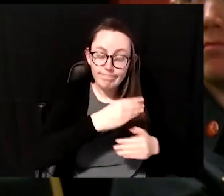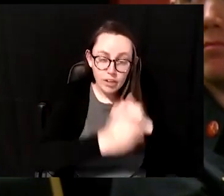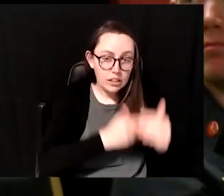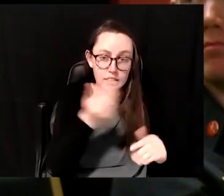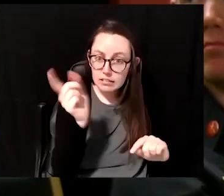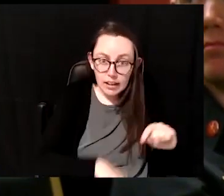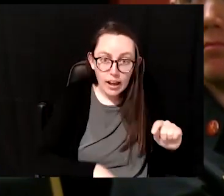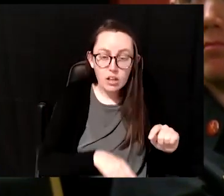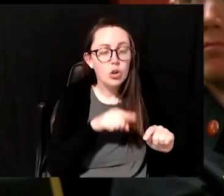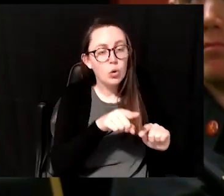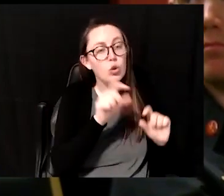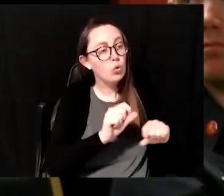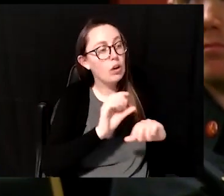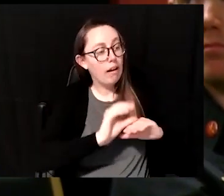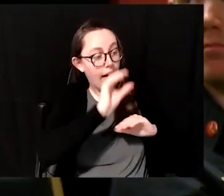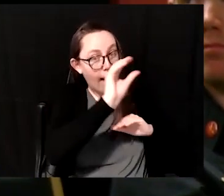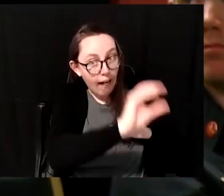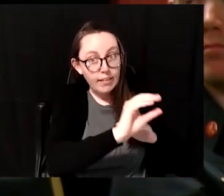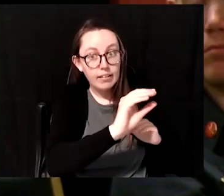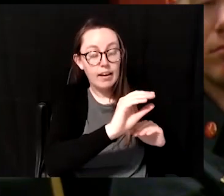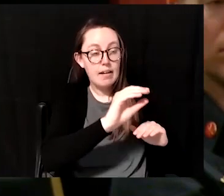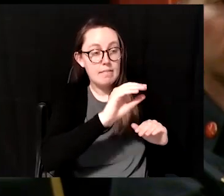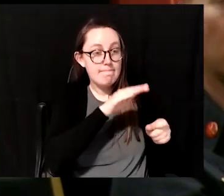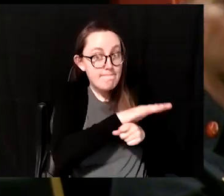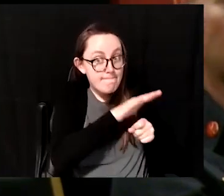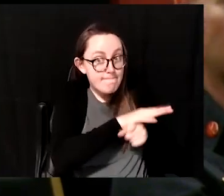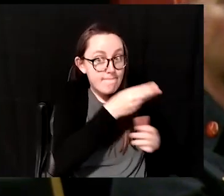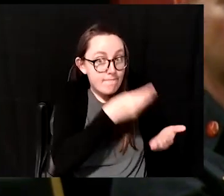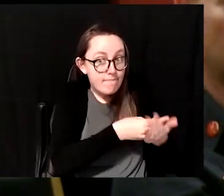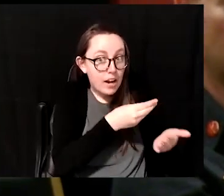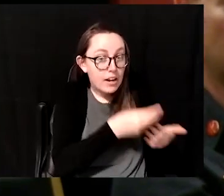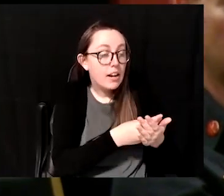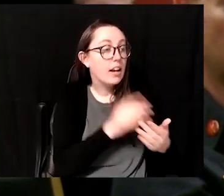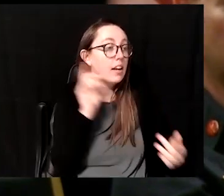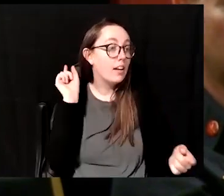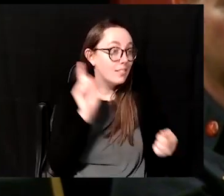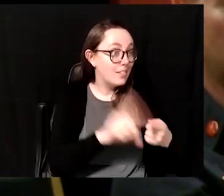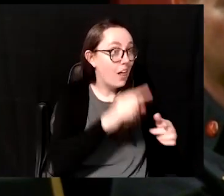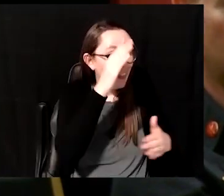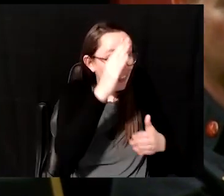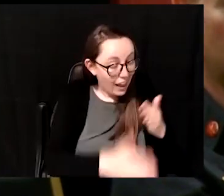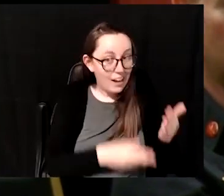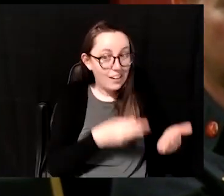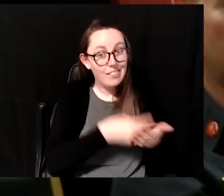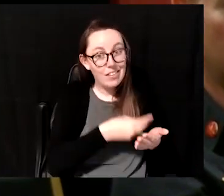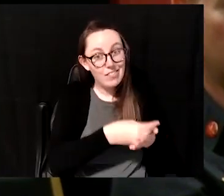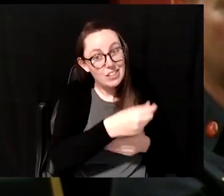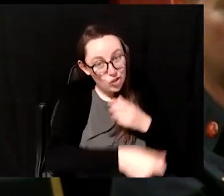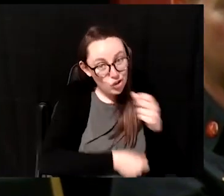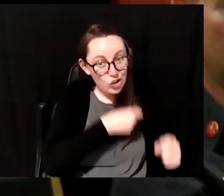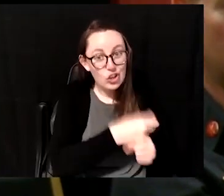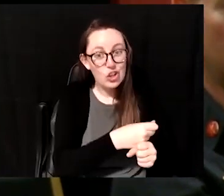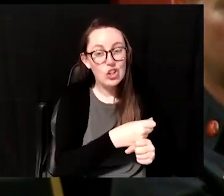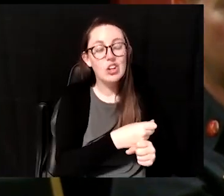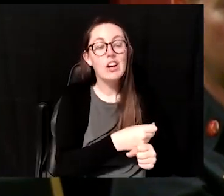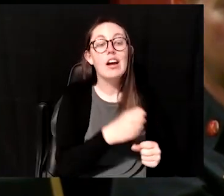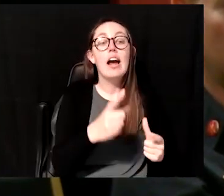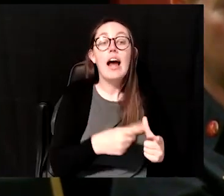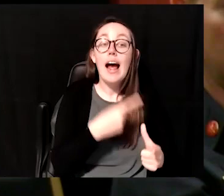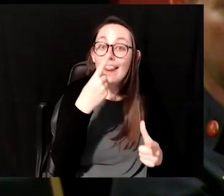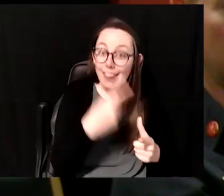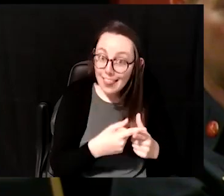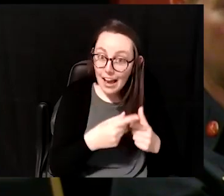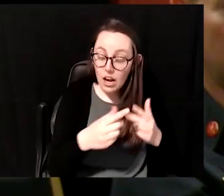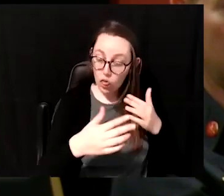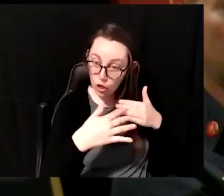get us on an emergency basis to get us through the rest of this fiscal year and then the remainder of the needed funds could be part of the budget for